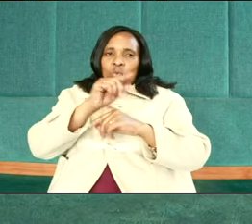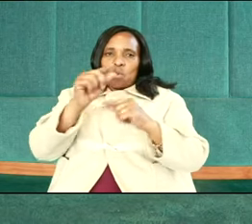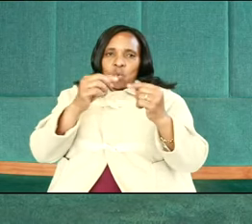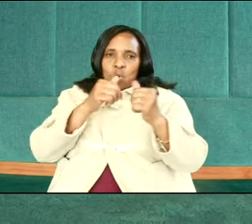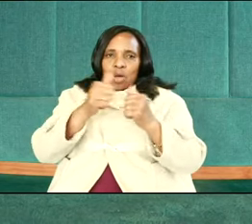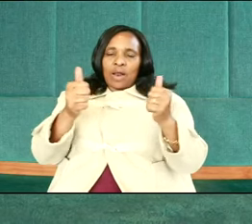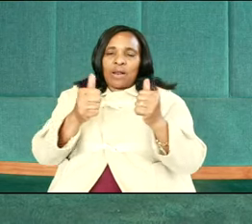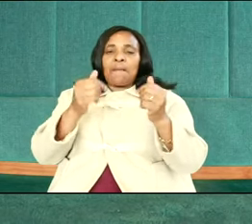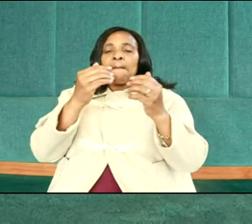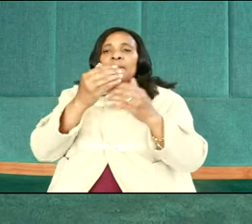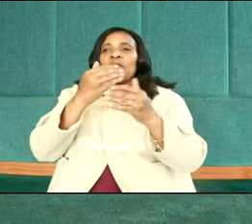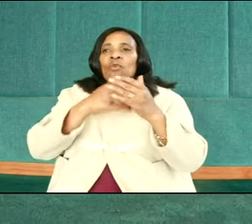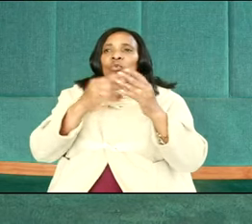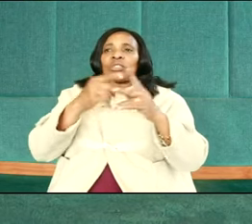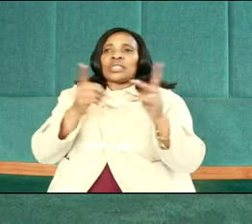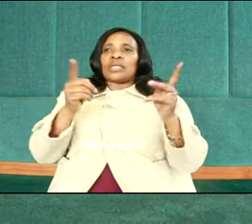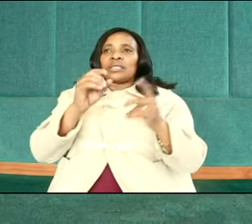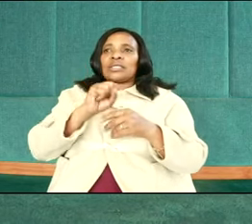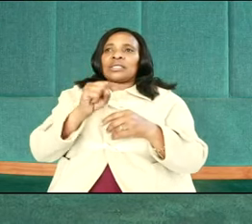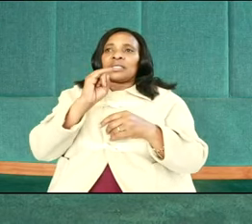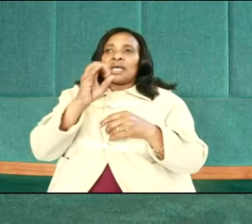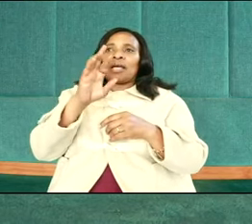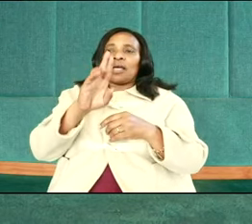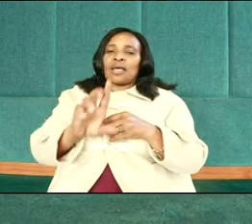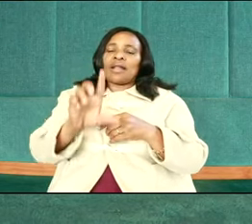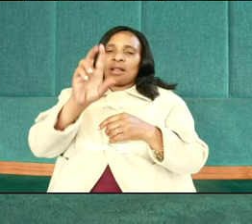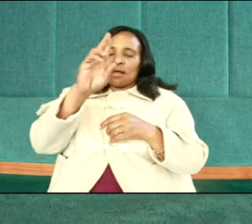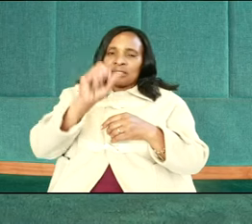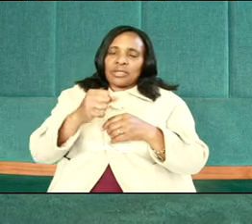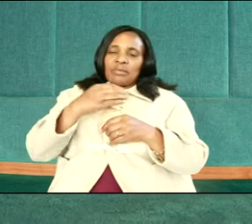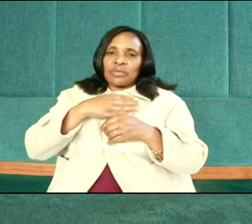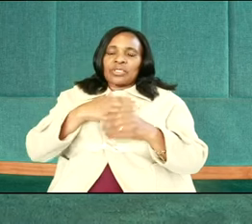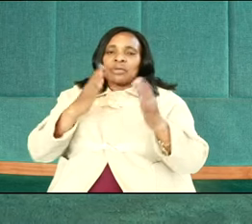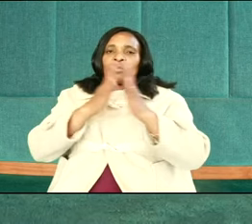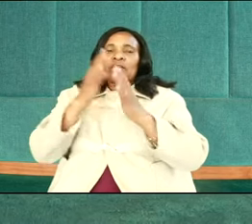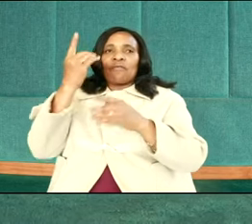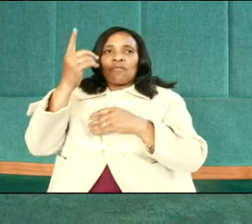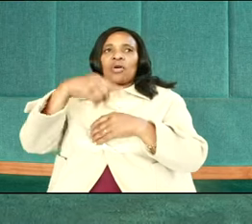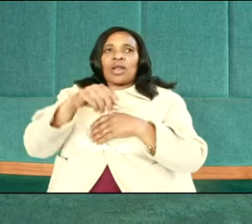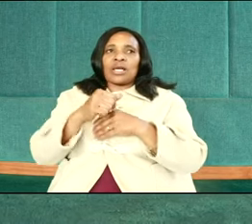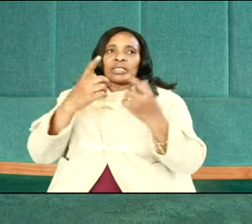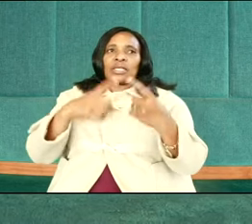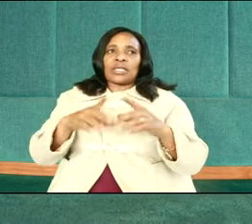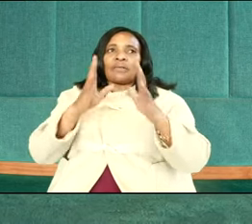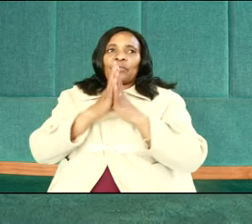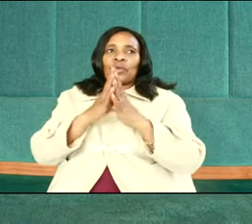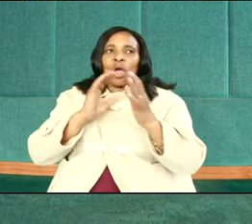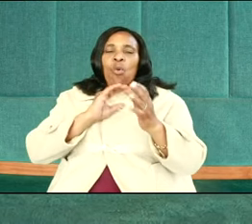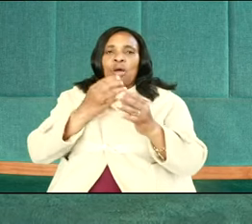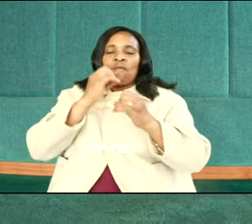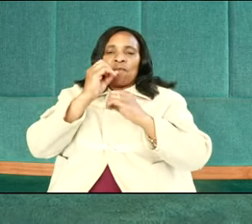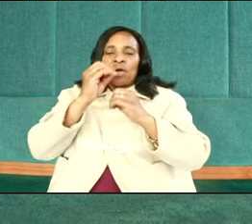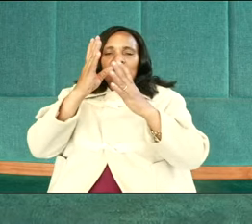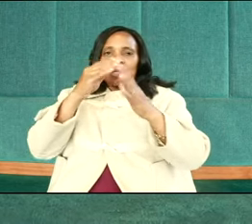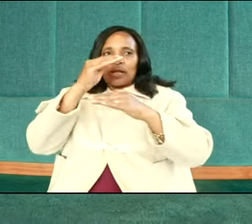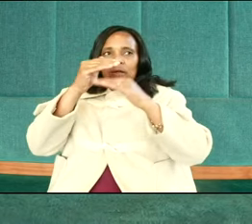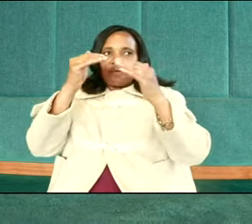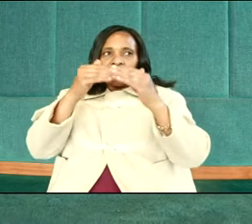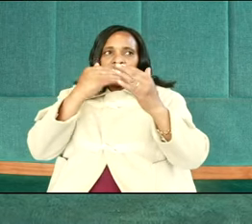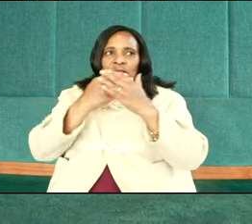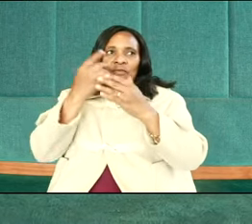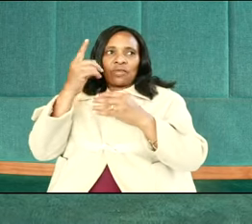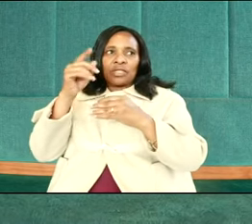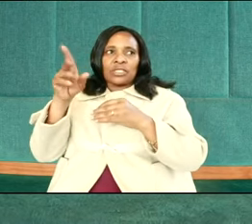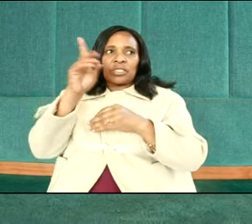Fantastic. Before we start, Silas, please pray for us. Okay, let's pray. Our Father, those up above in heaven, thank you for this